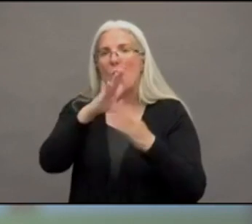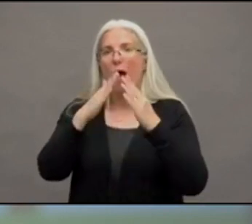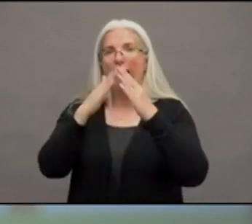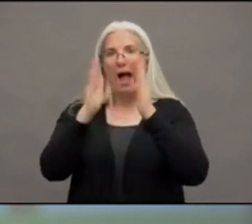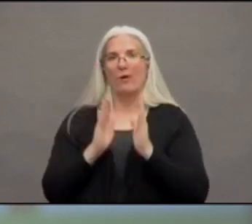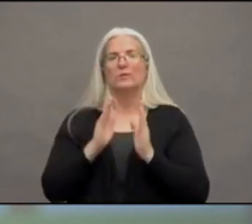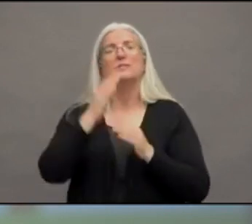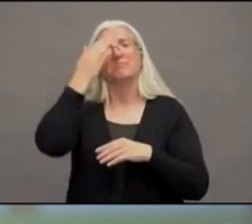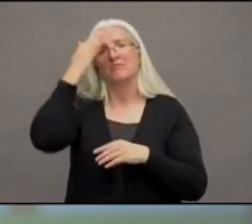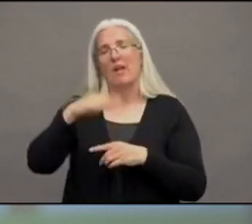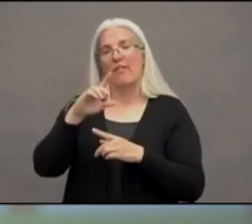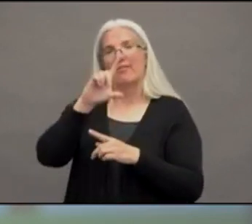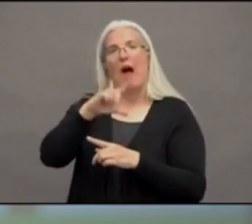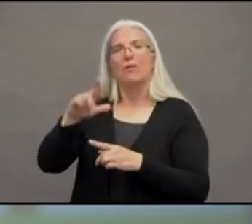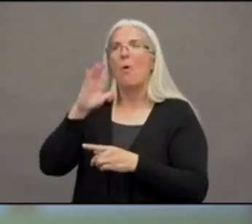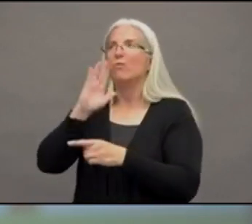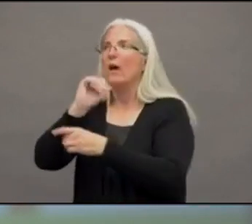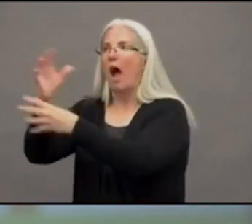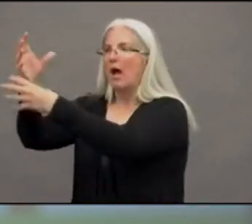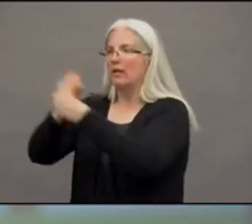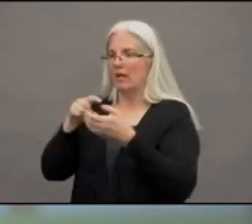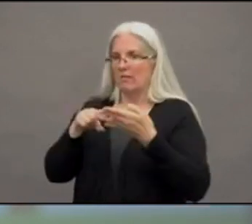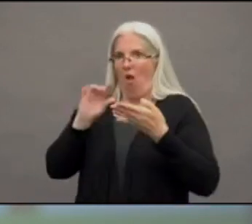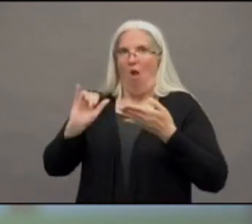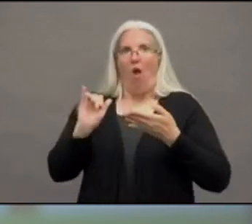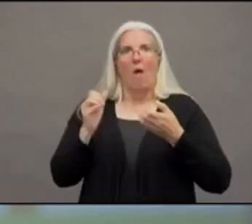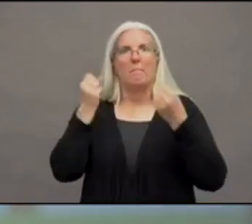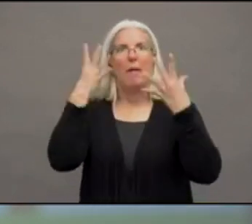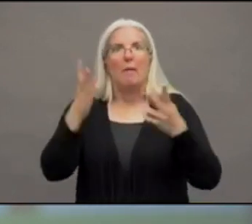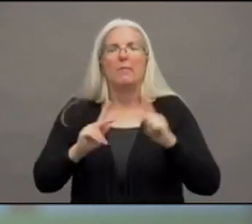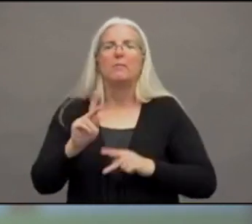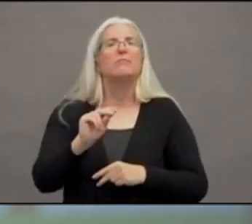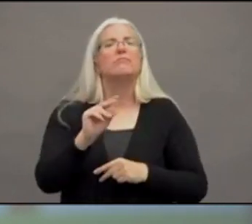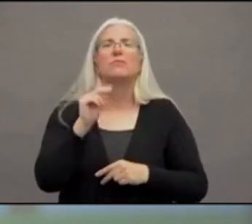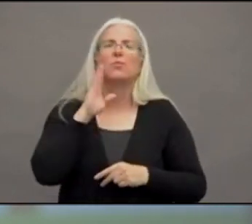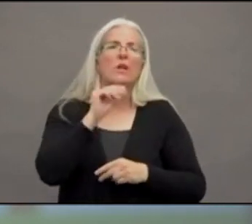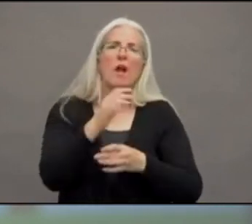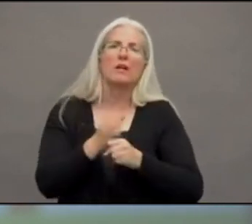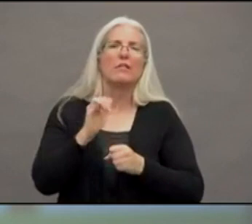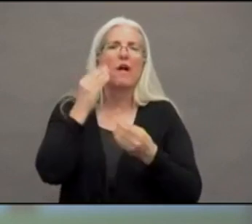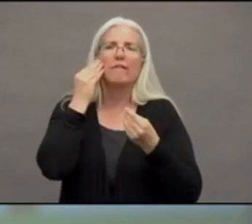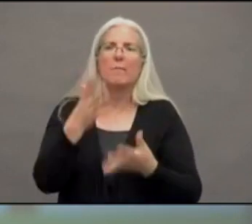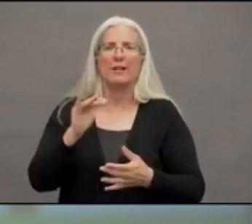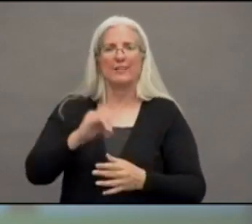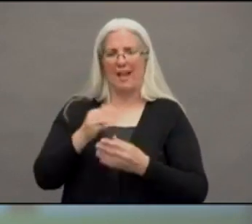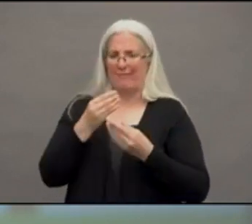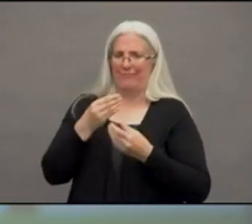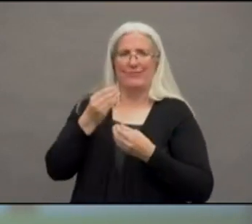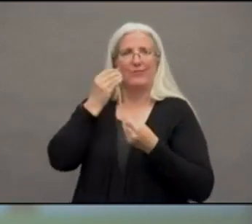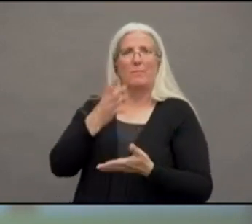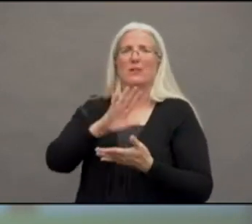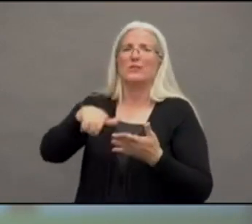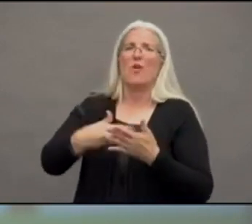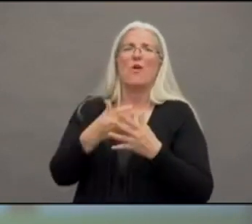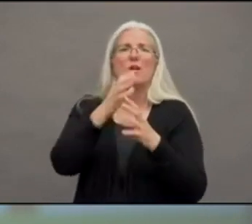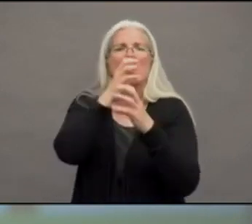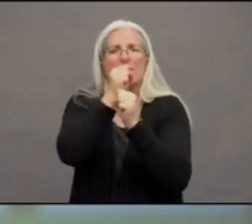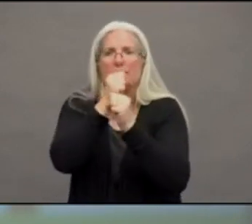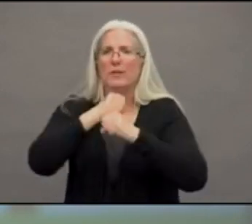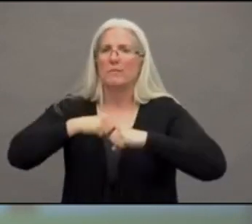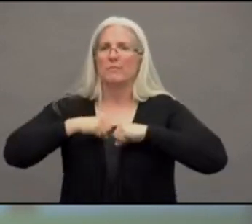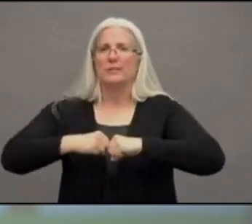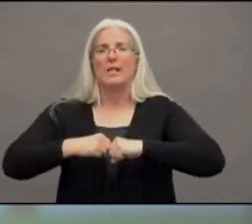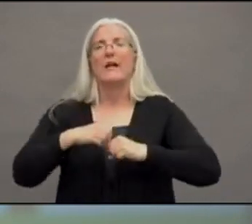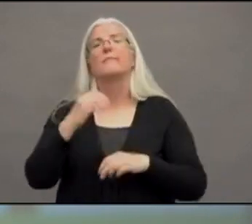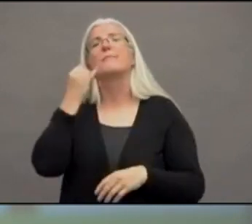house via census. This information is really important. If you want to talk